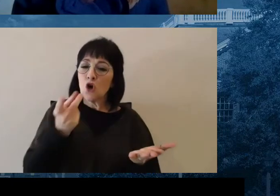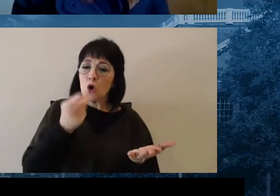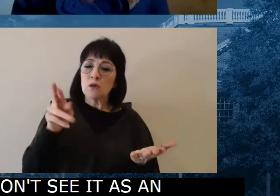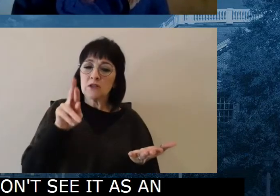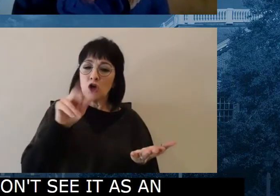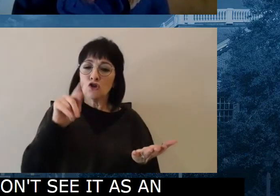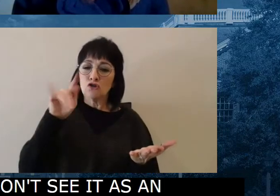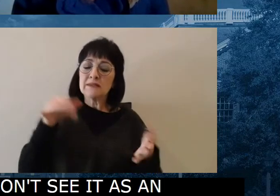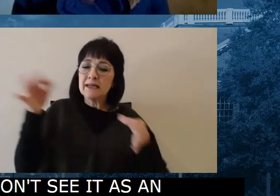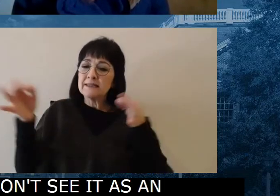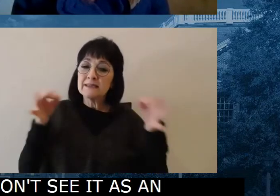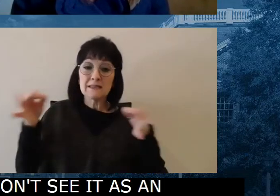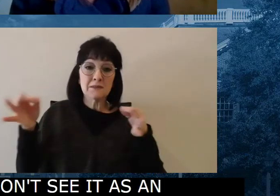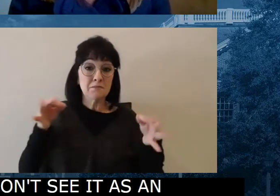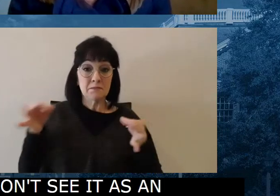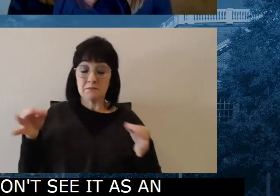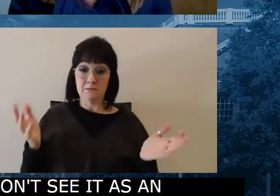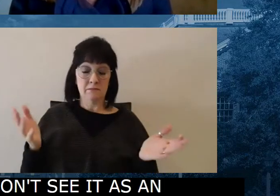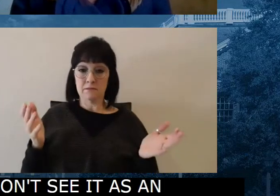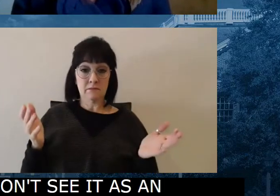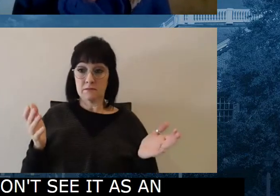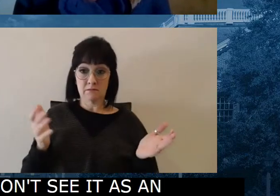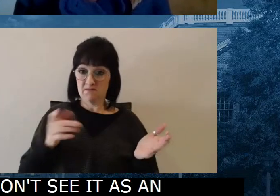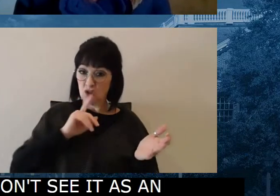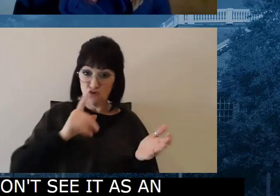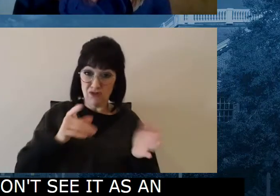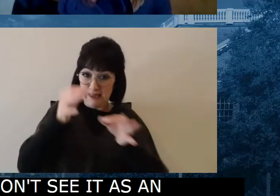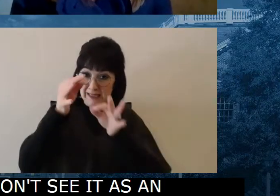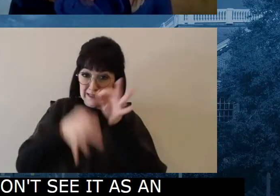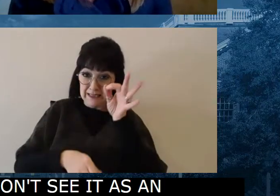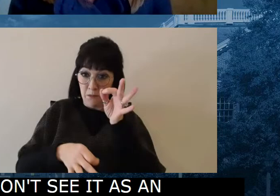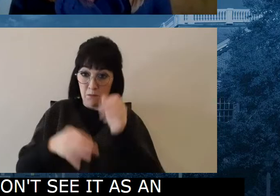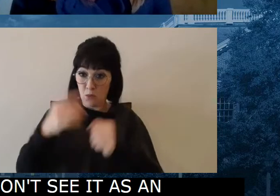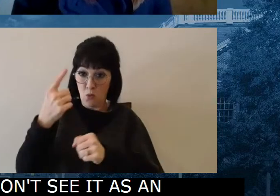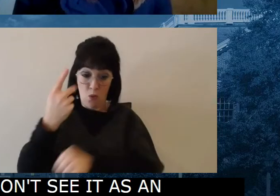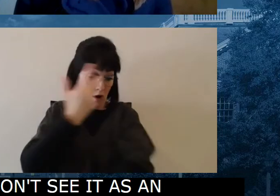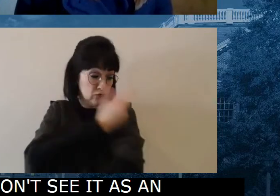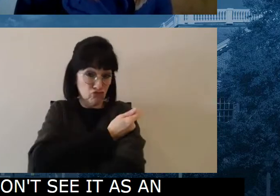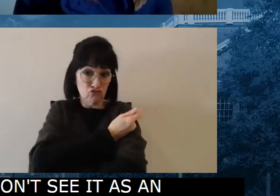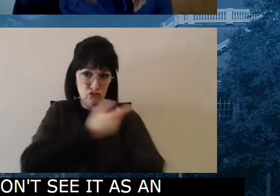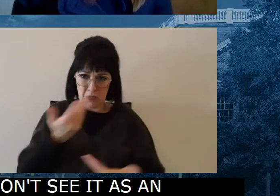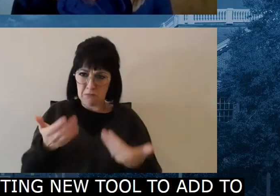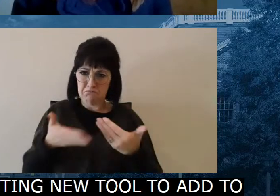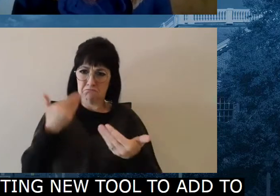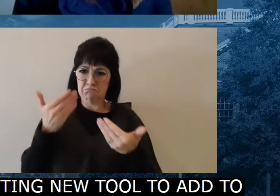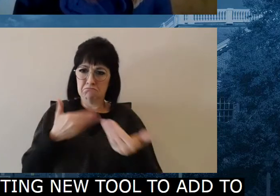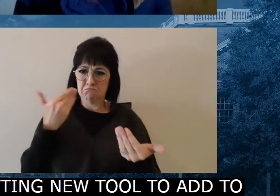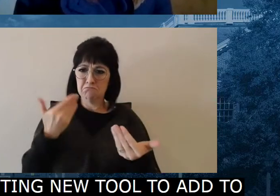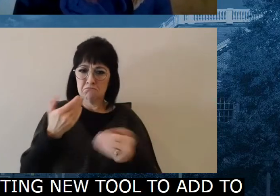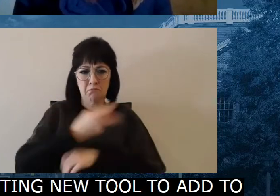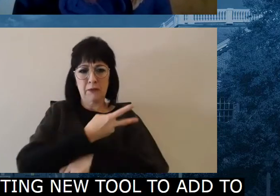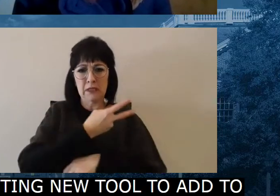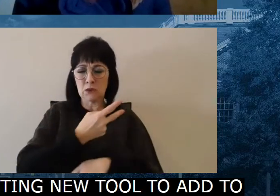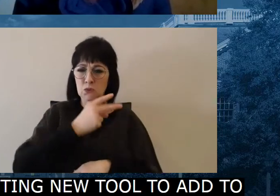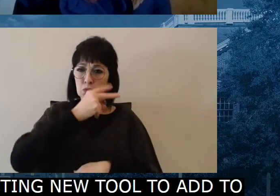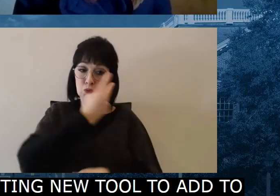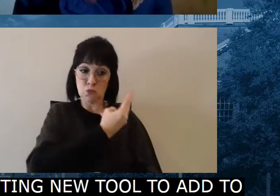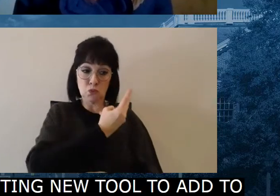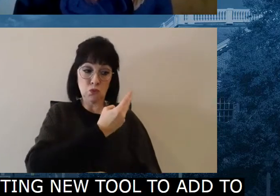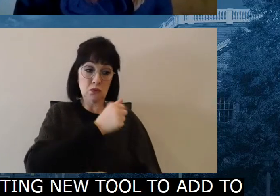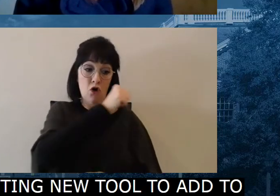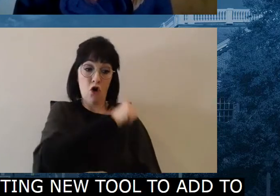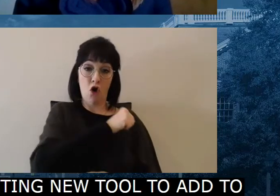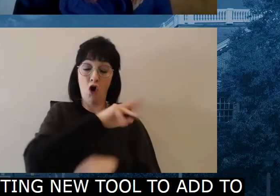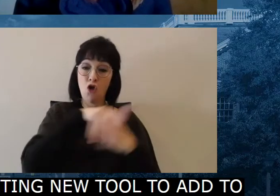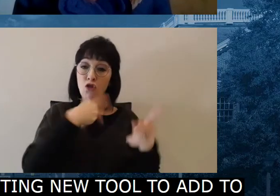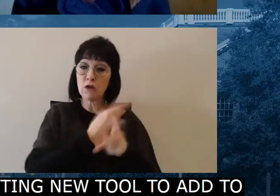who want 1 dose as opposed to 2. That being said, we want to make sure that the